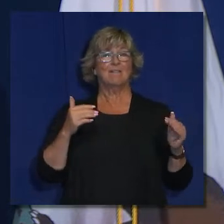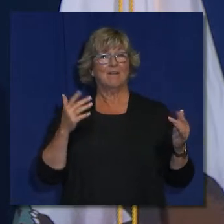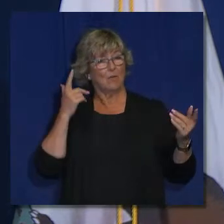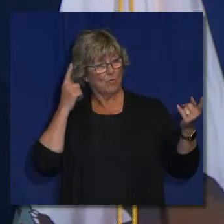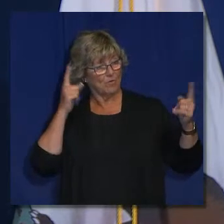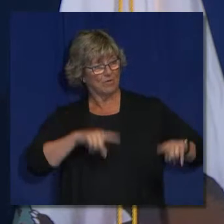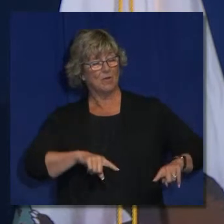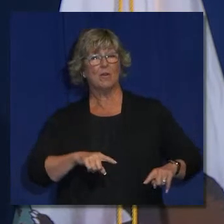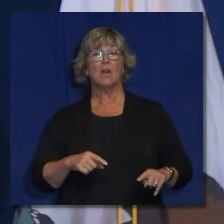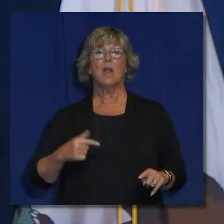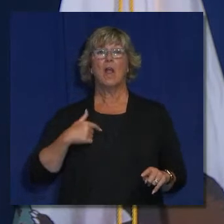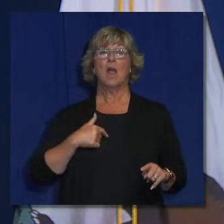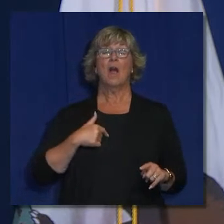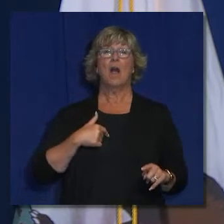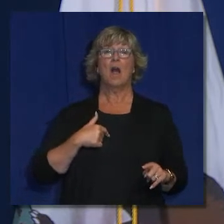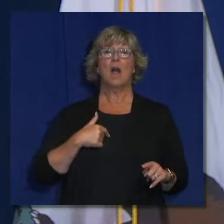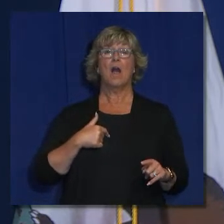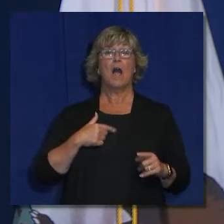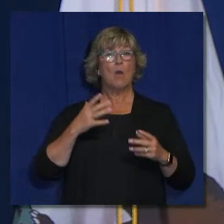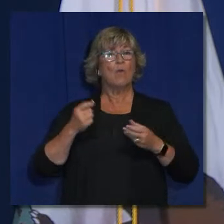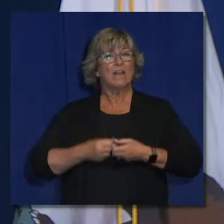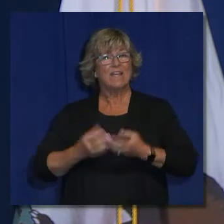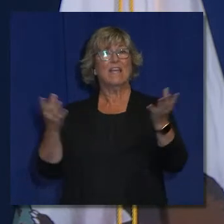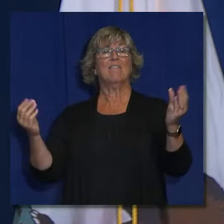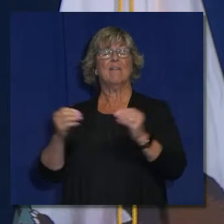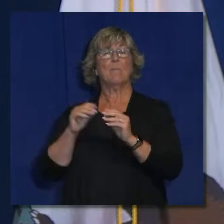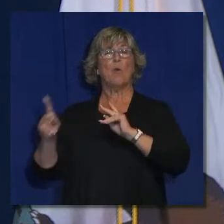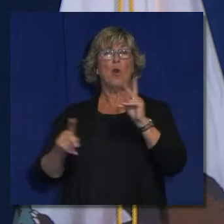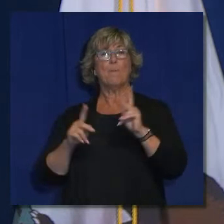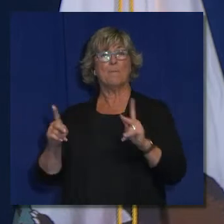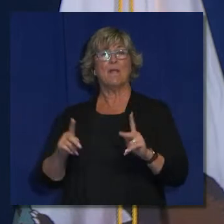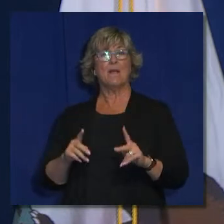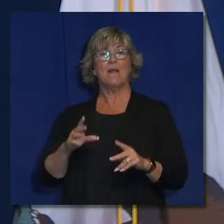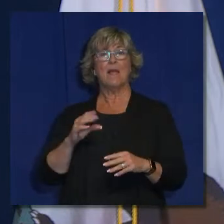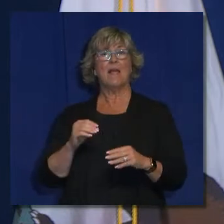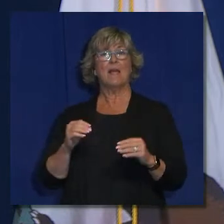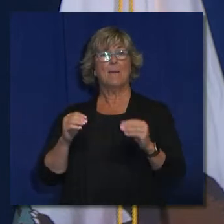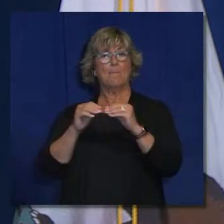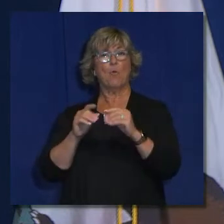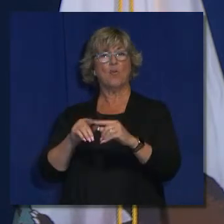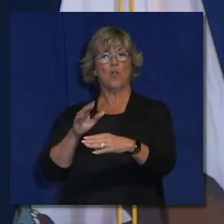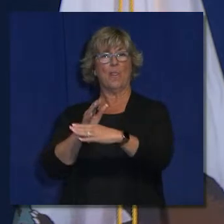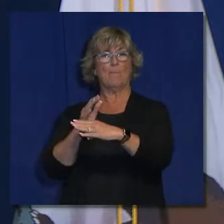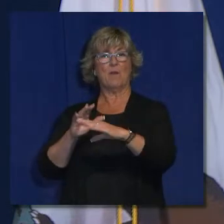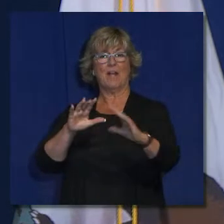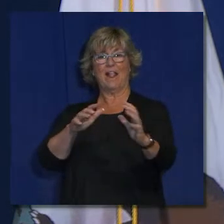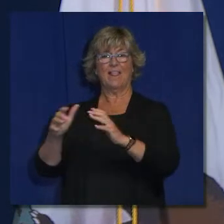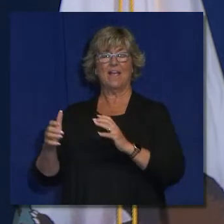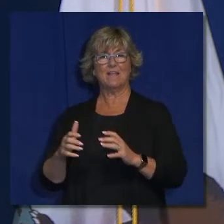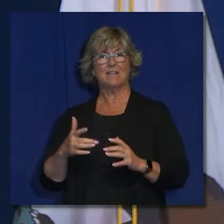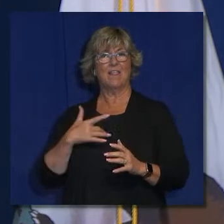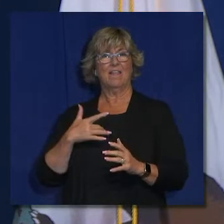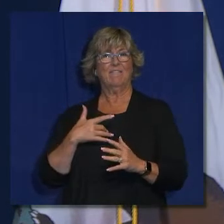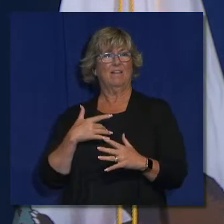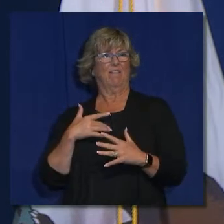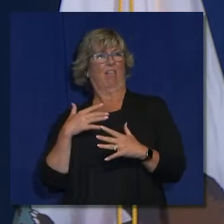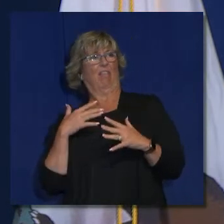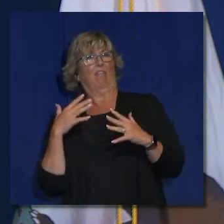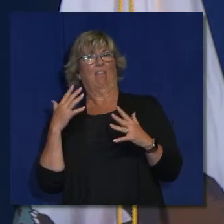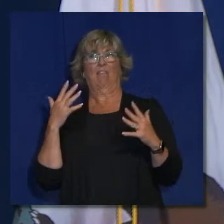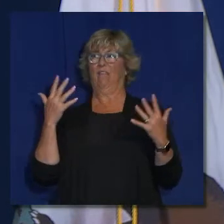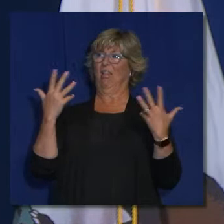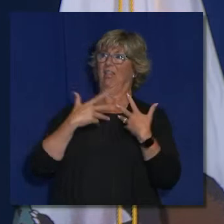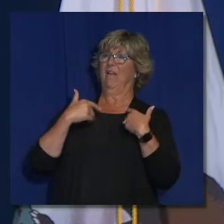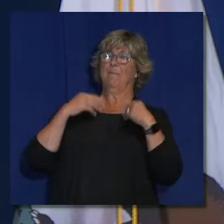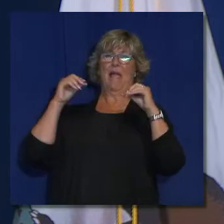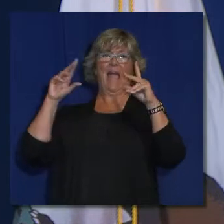and meet together. I'd like to extend it to more people, and I'd like to get into the middle class a little bit. Middle class are feeling squeezed. I